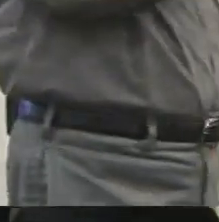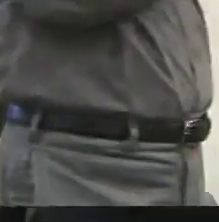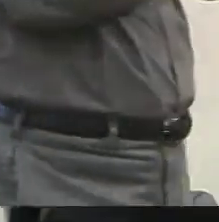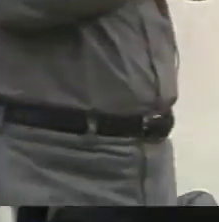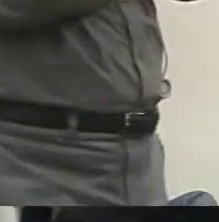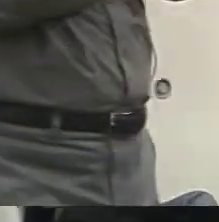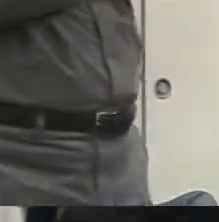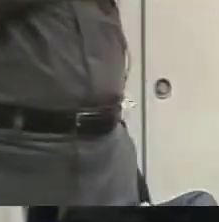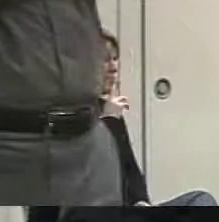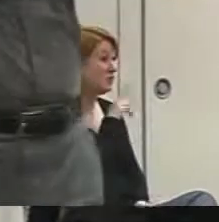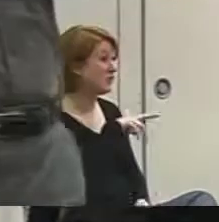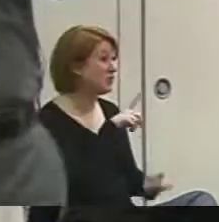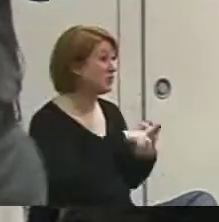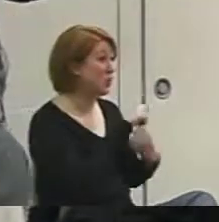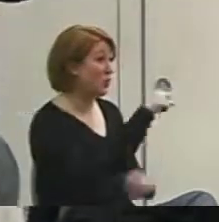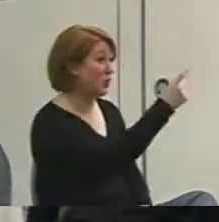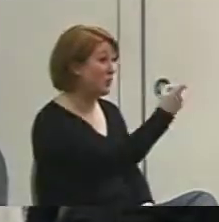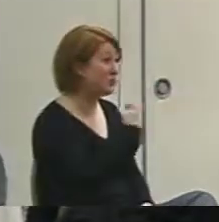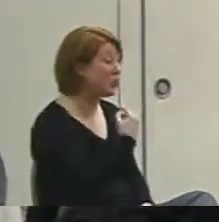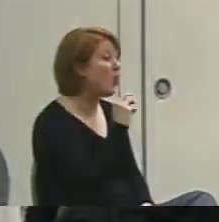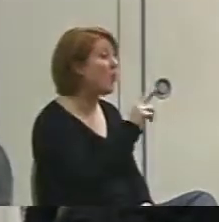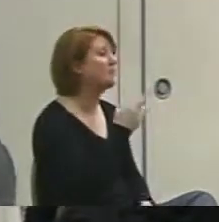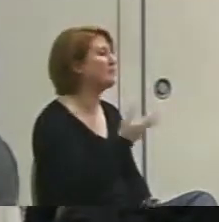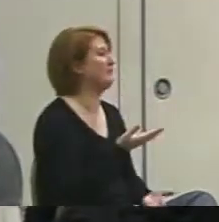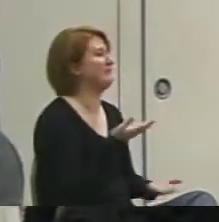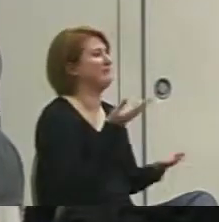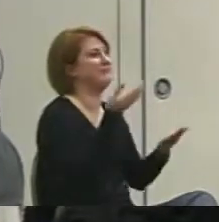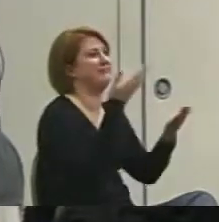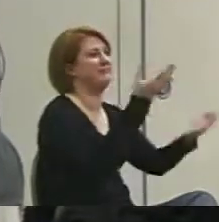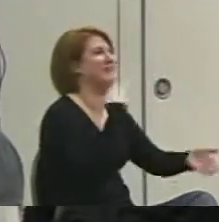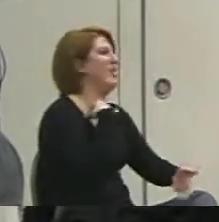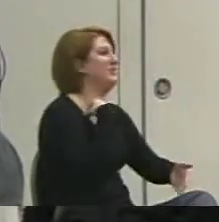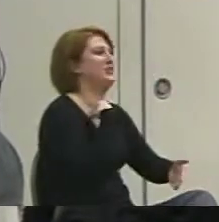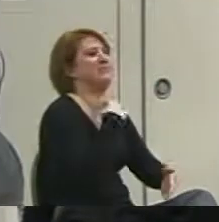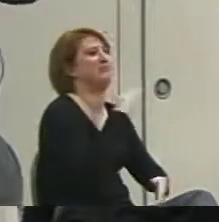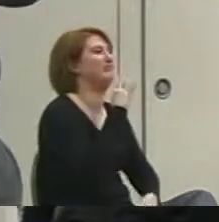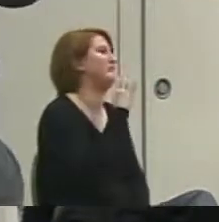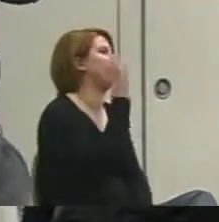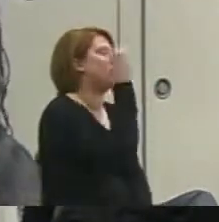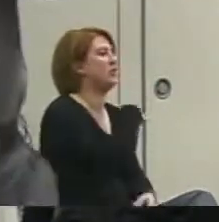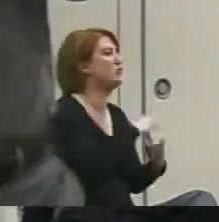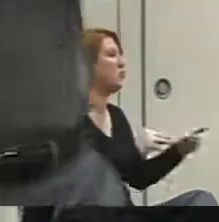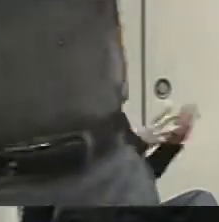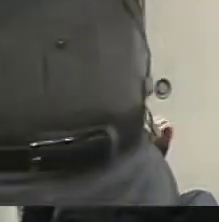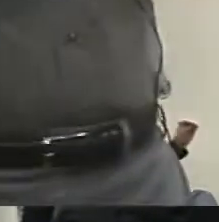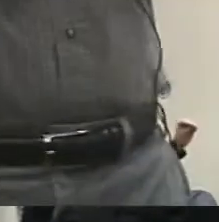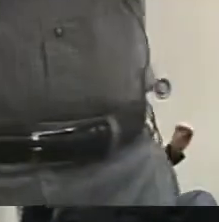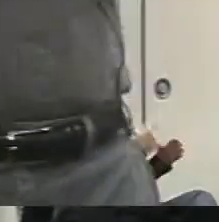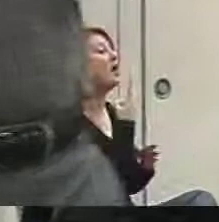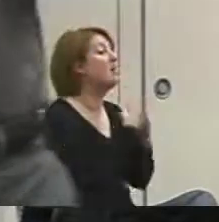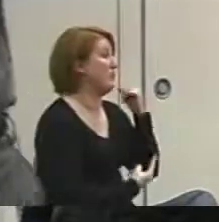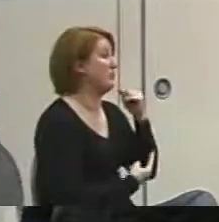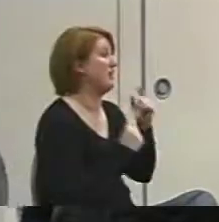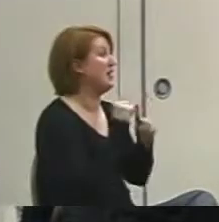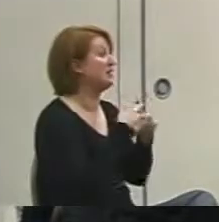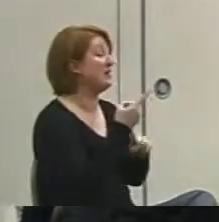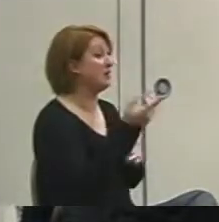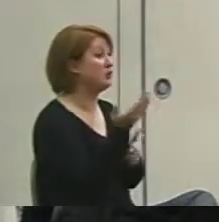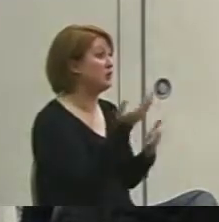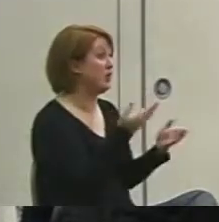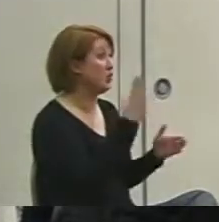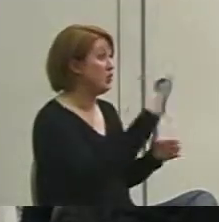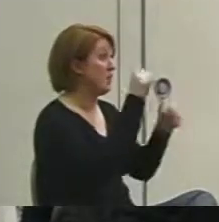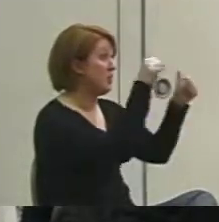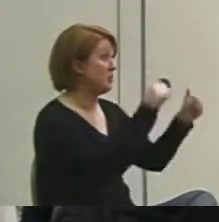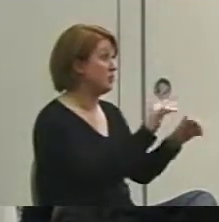a query from you, or is it just volunteering bizarre stories? Okay. It's about stuff like, did you bring your poster board? Yes, it's in my